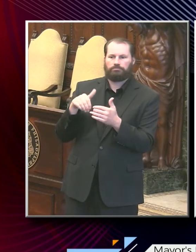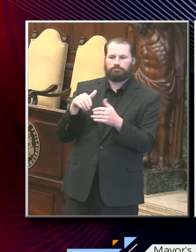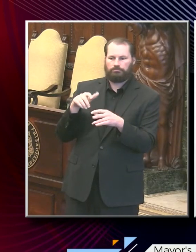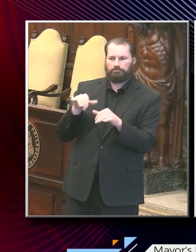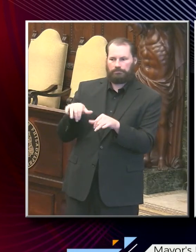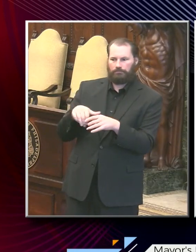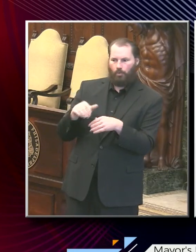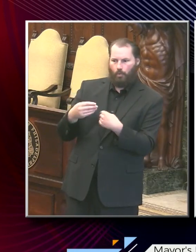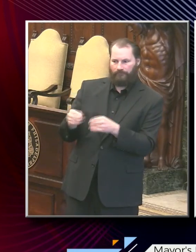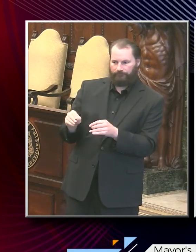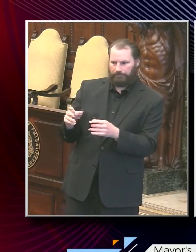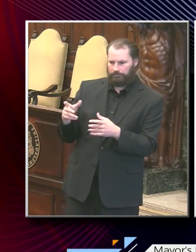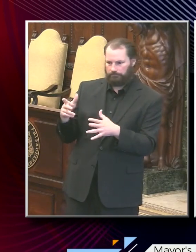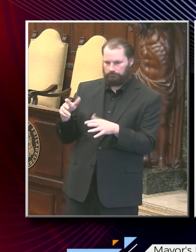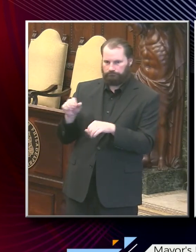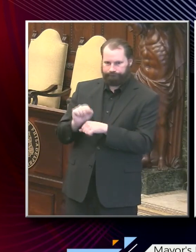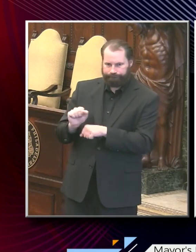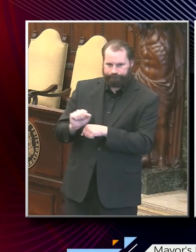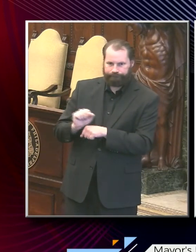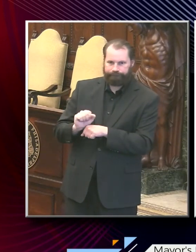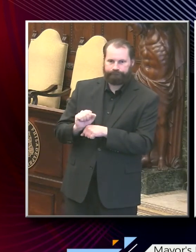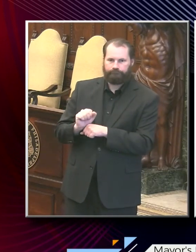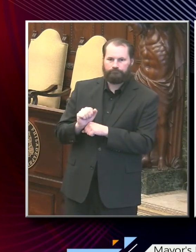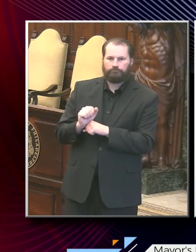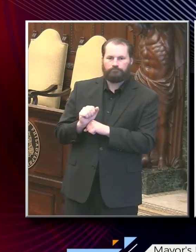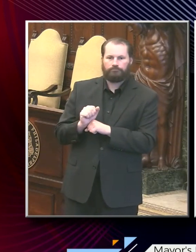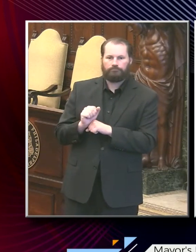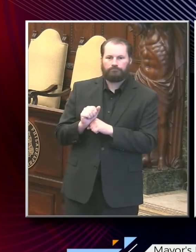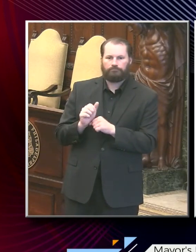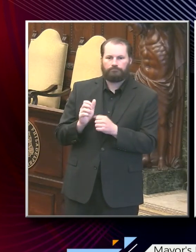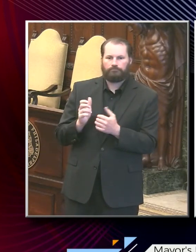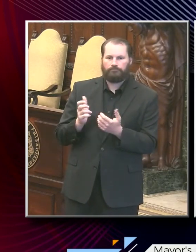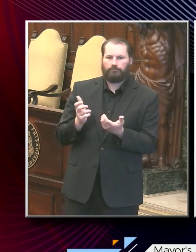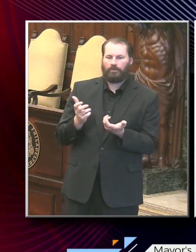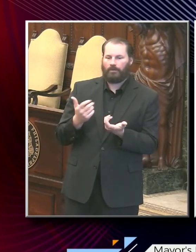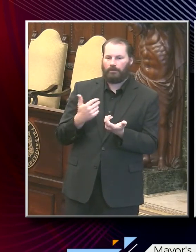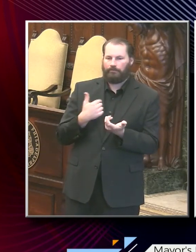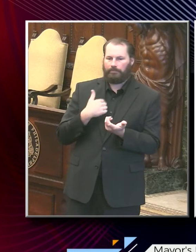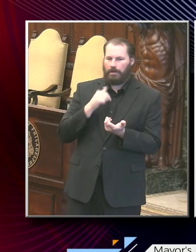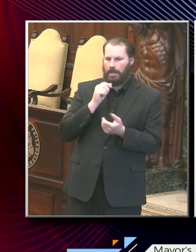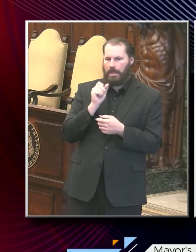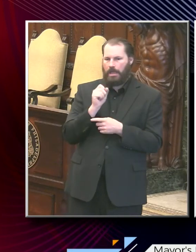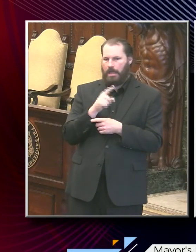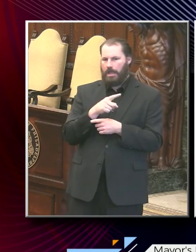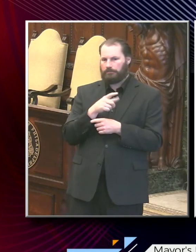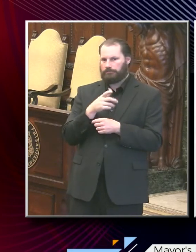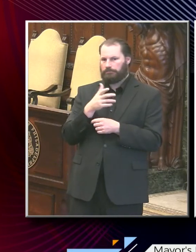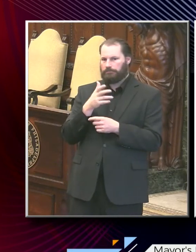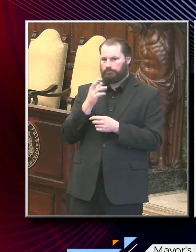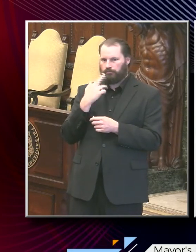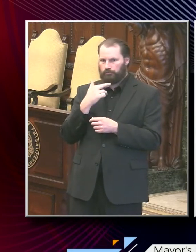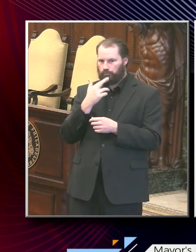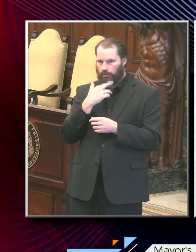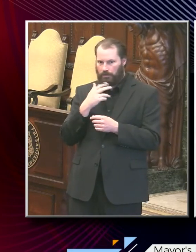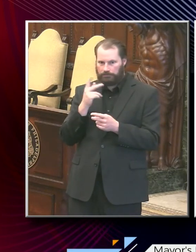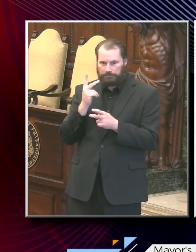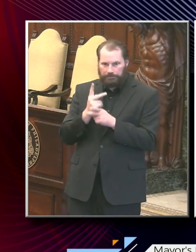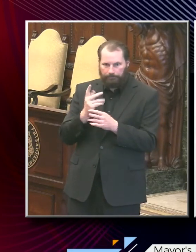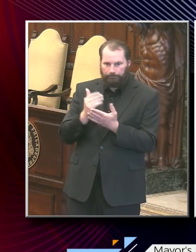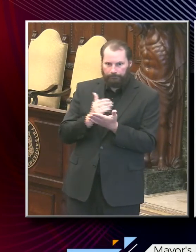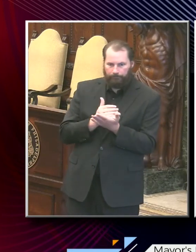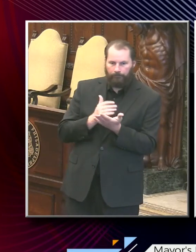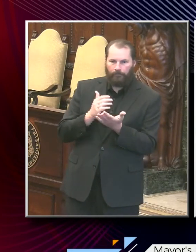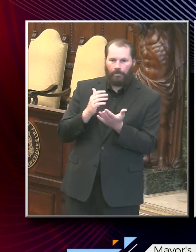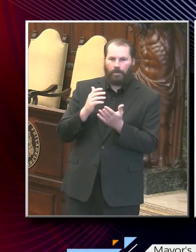restaurants, for example, to have people keep a log of who's dining there. But if they do keep a log and someone